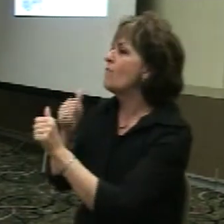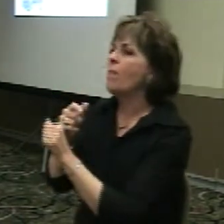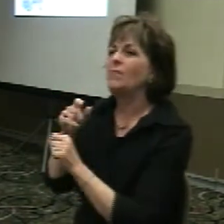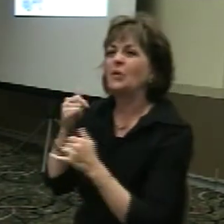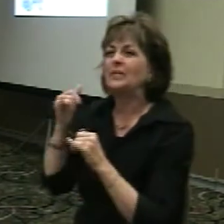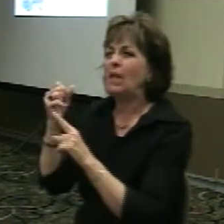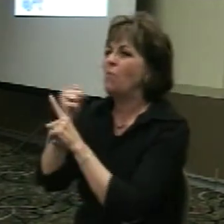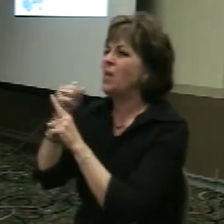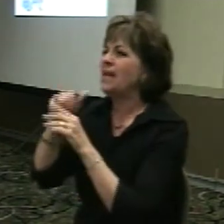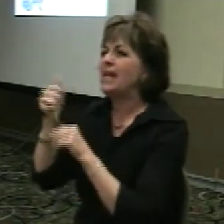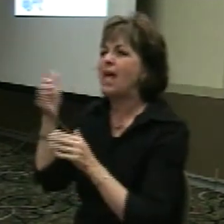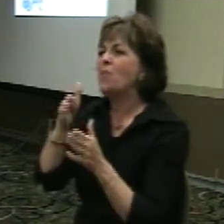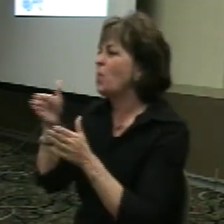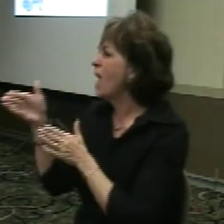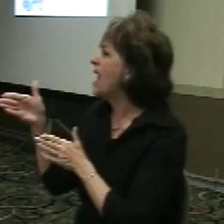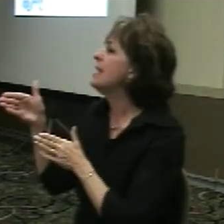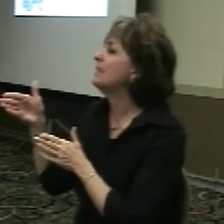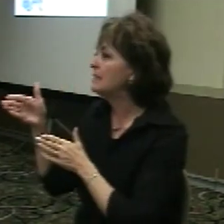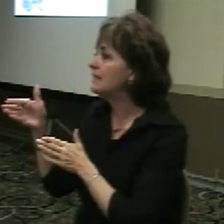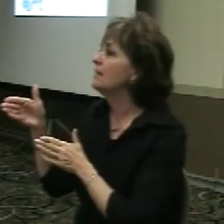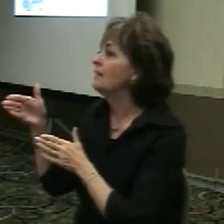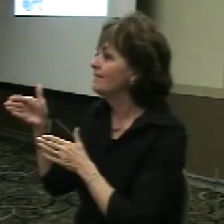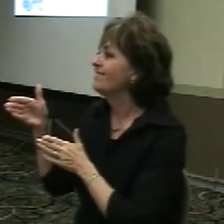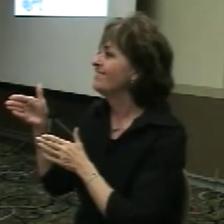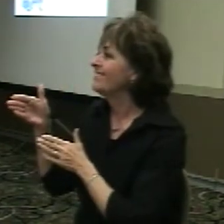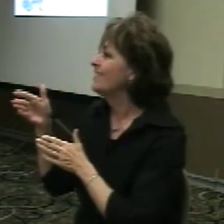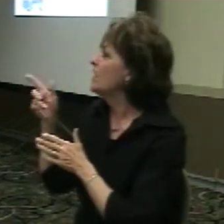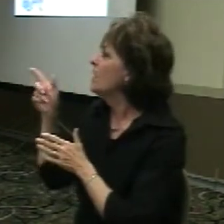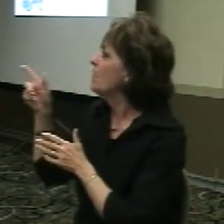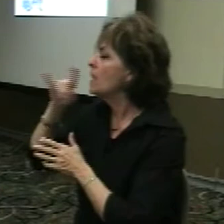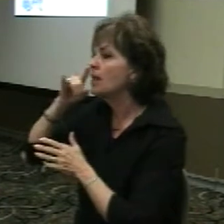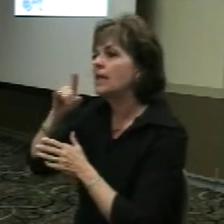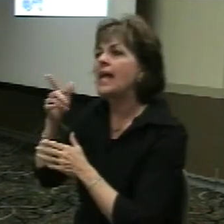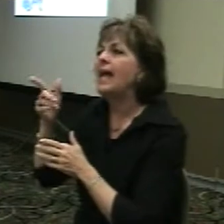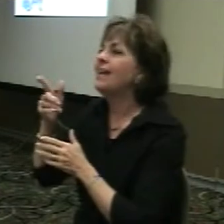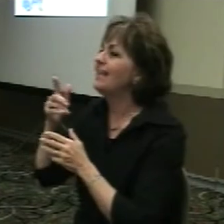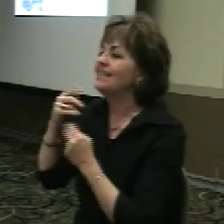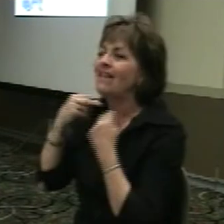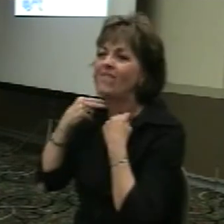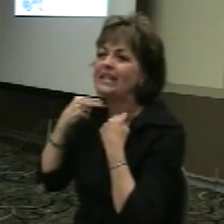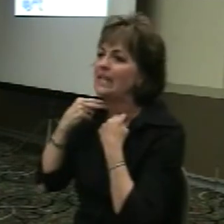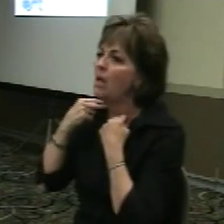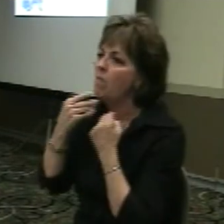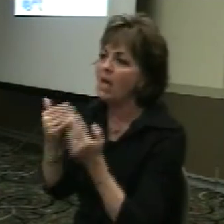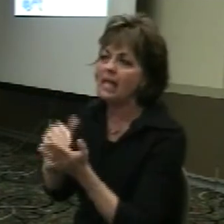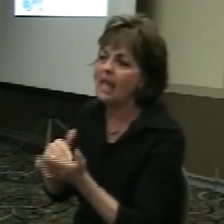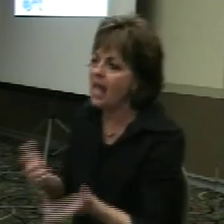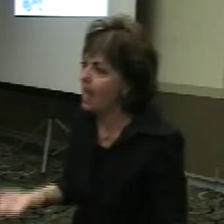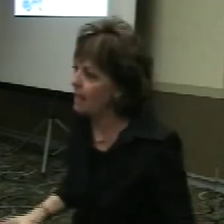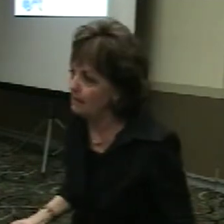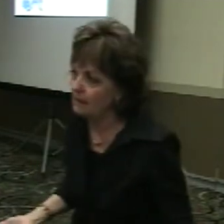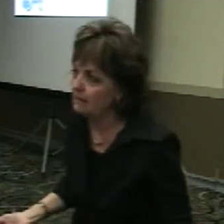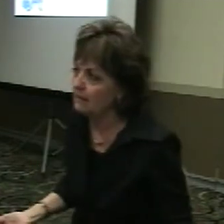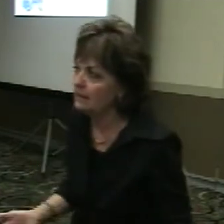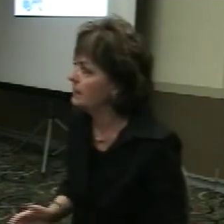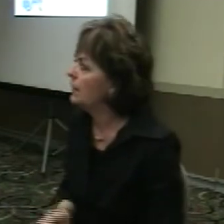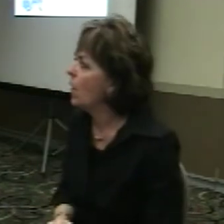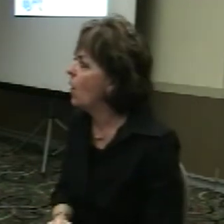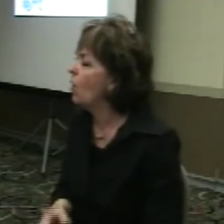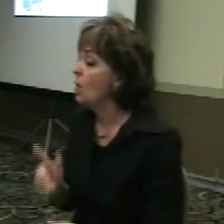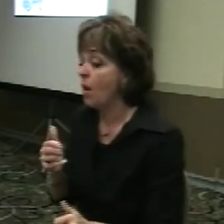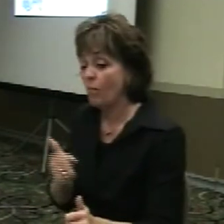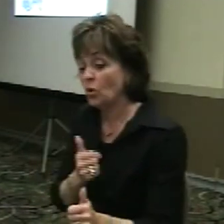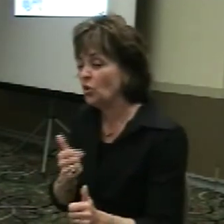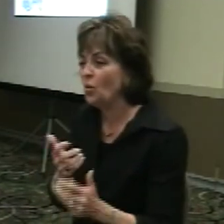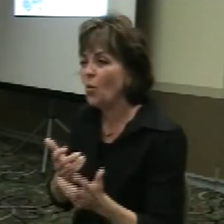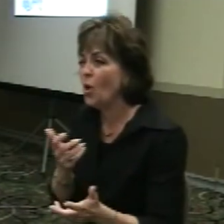in another way because now everybody's safe. You know what I mean? It's like it ends up being a victim again if they do choose to pursue